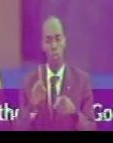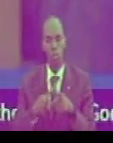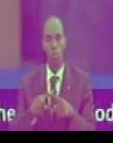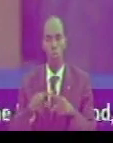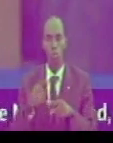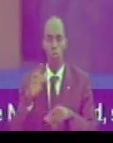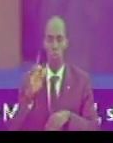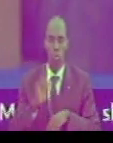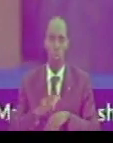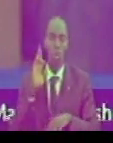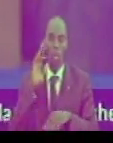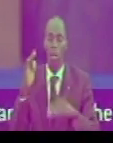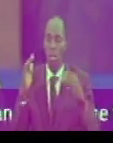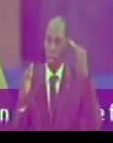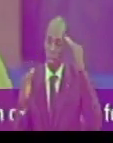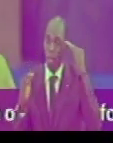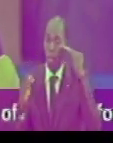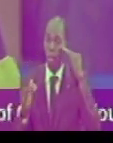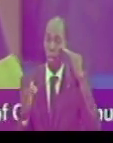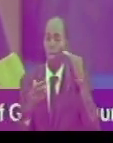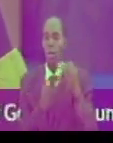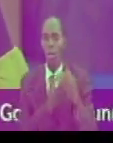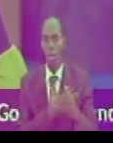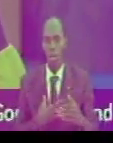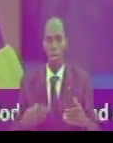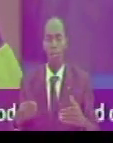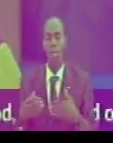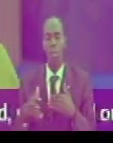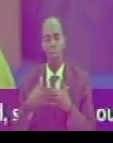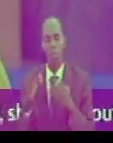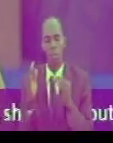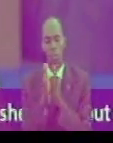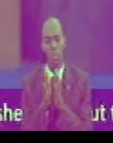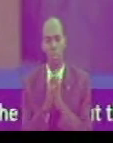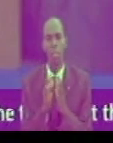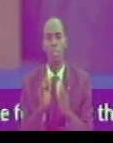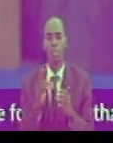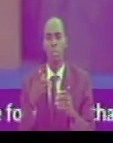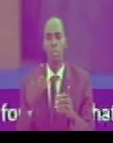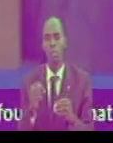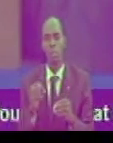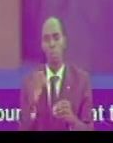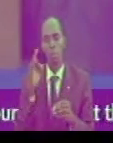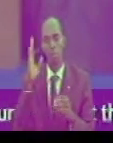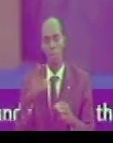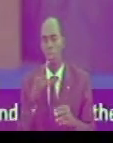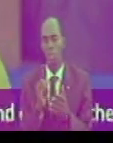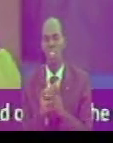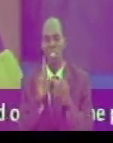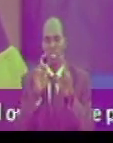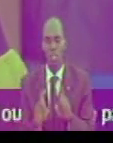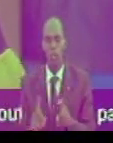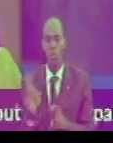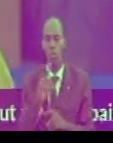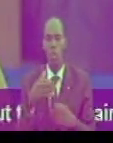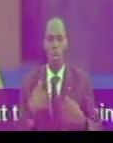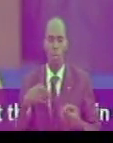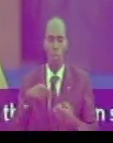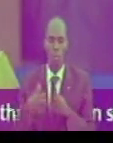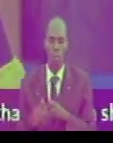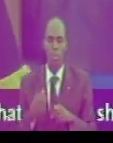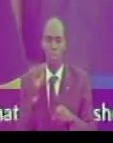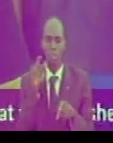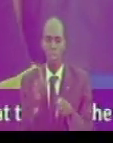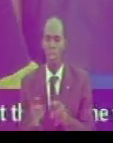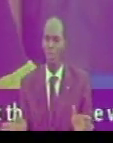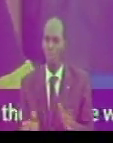you. And she told me, why not stand up? I couldn't stand, I couldn't walk. Partial stroke just with one leg. The